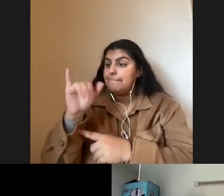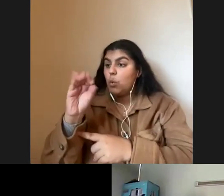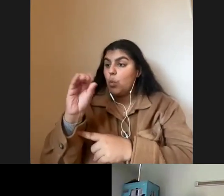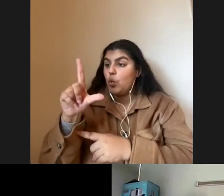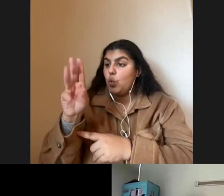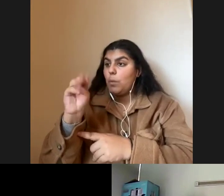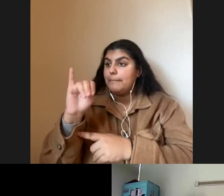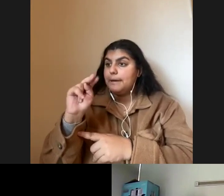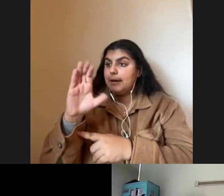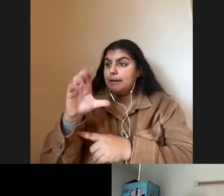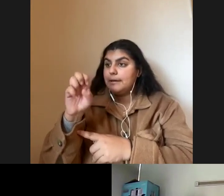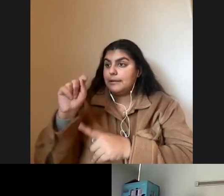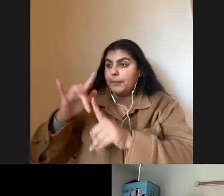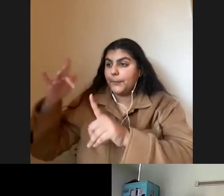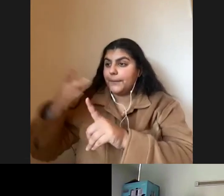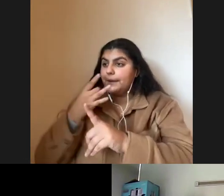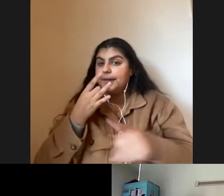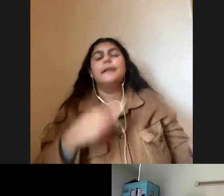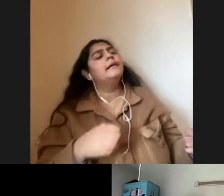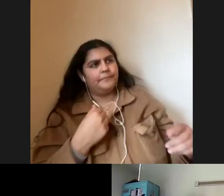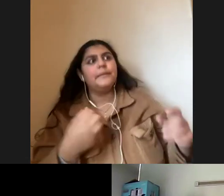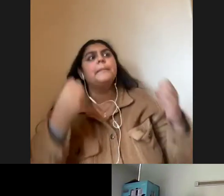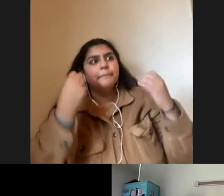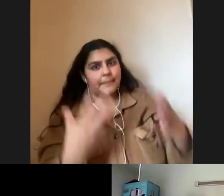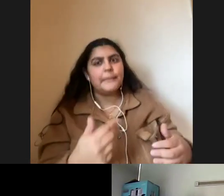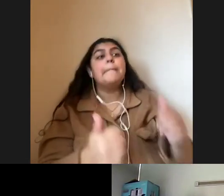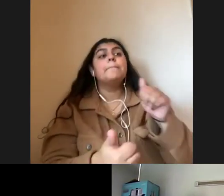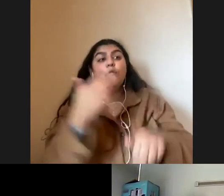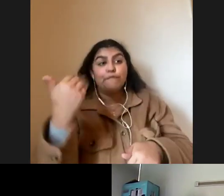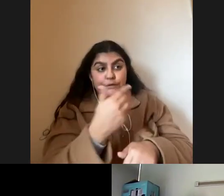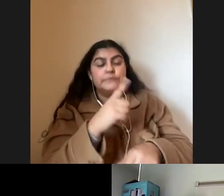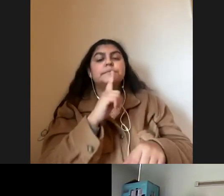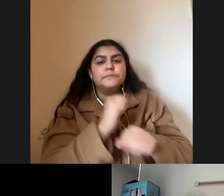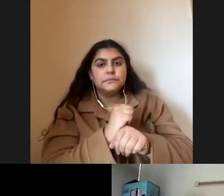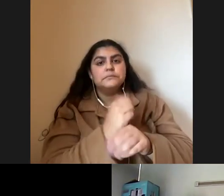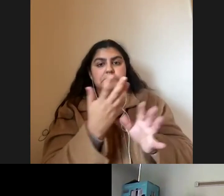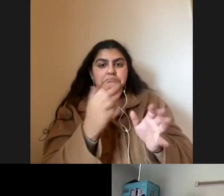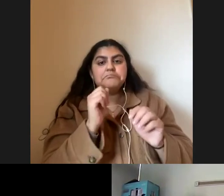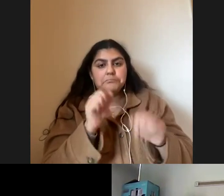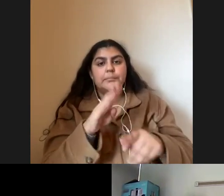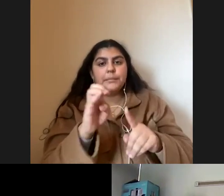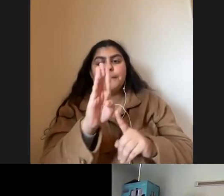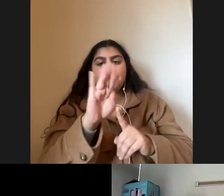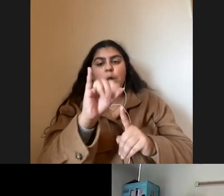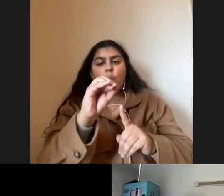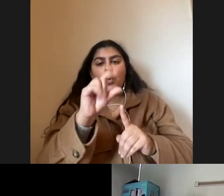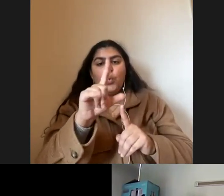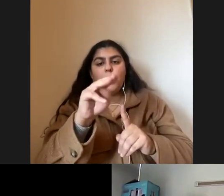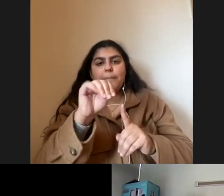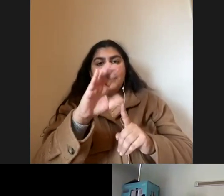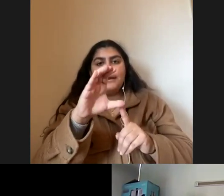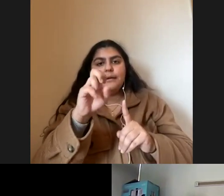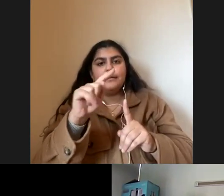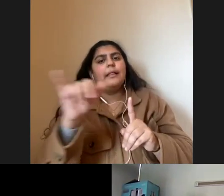could. There's an argument that could be made that most fish are actually probably bioluminescent, in terms of just biomass. So things like